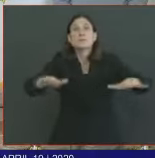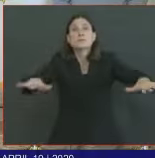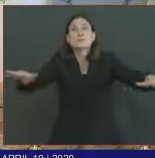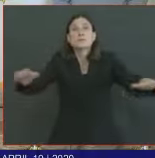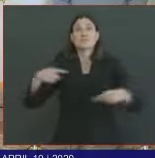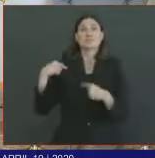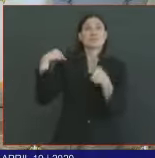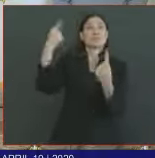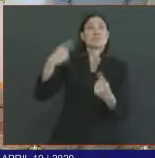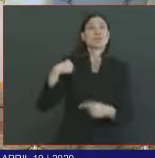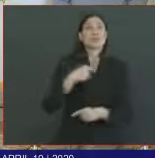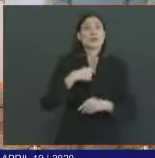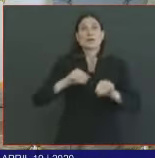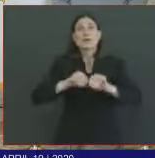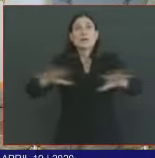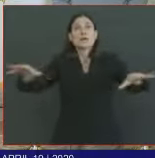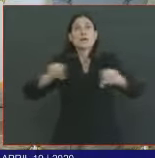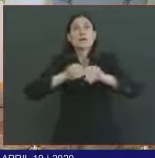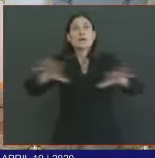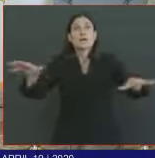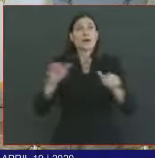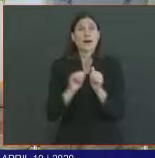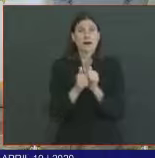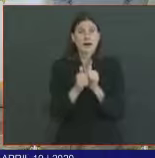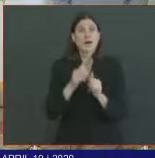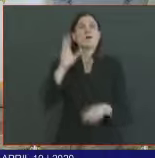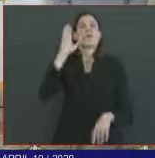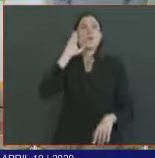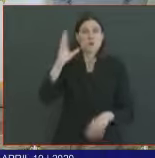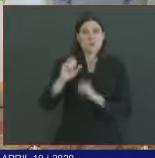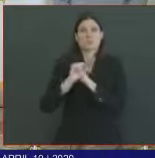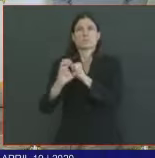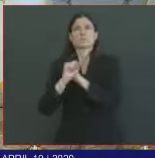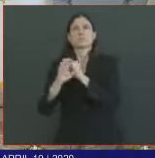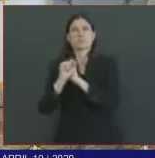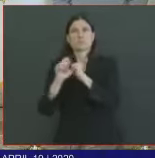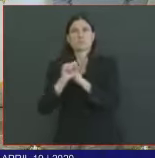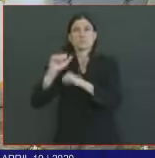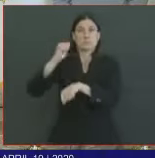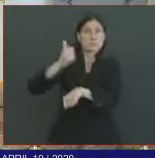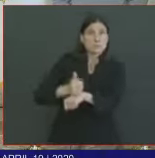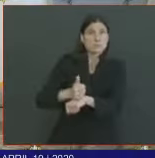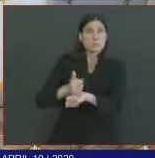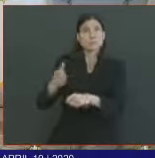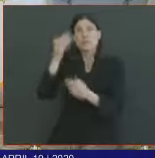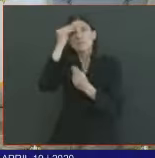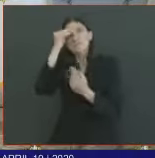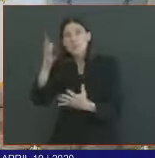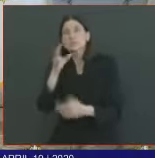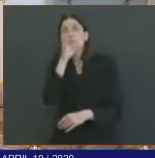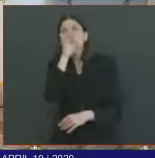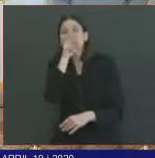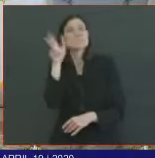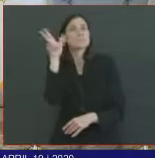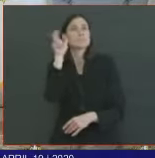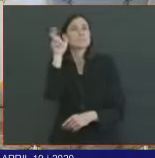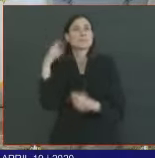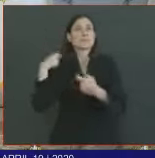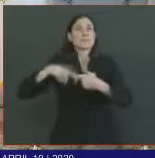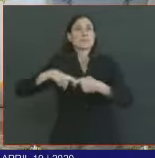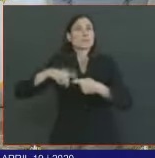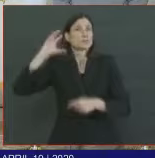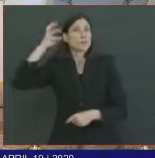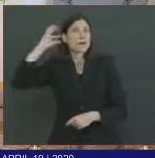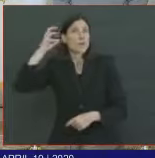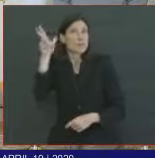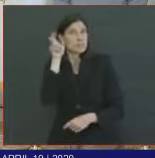on an advertising effort in the coming days to get more of our messages out on Latino radio and through other